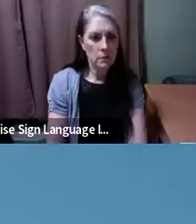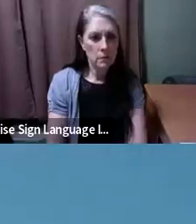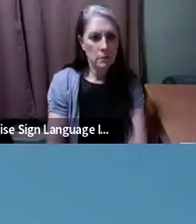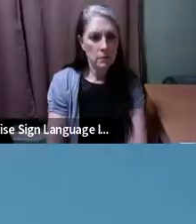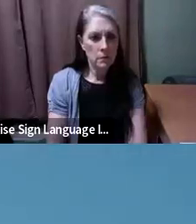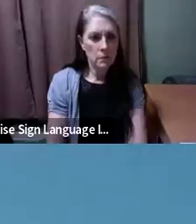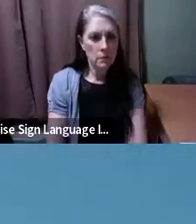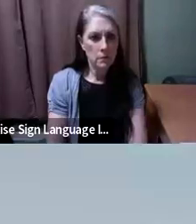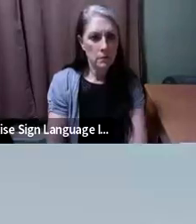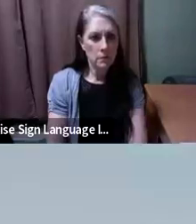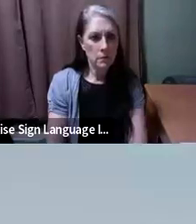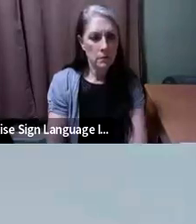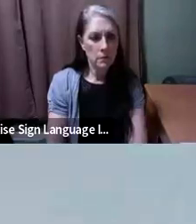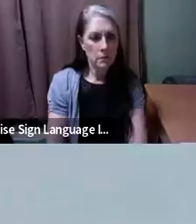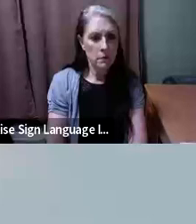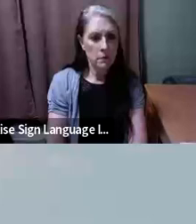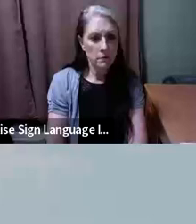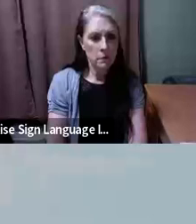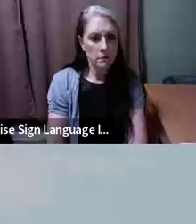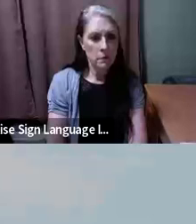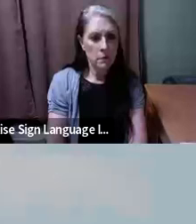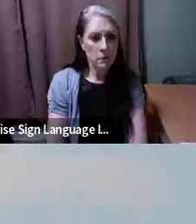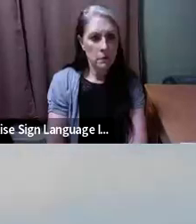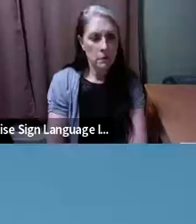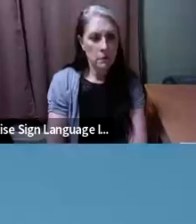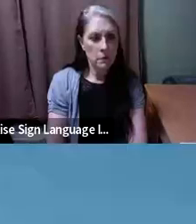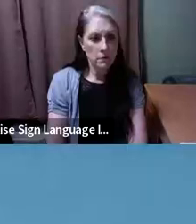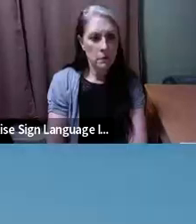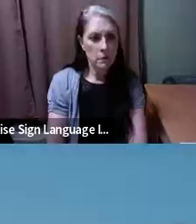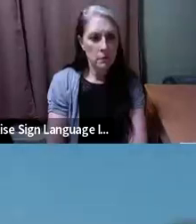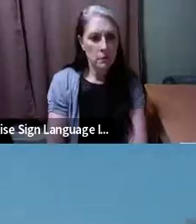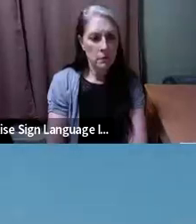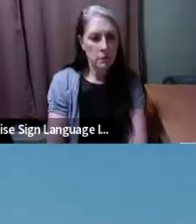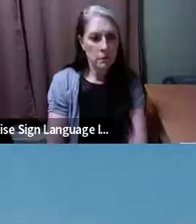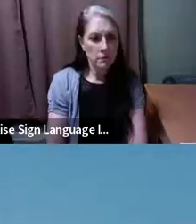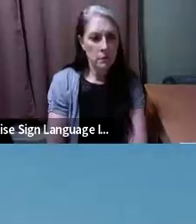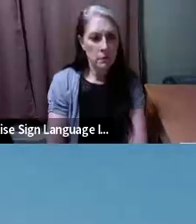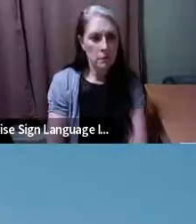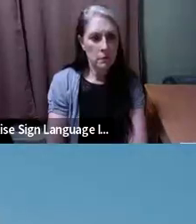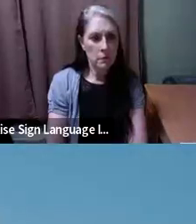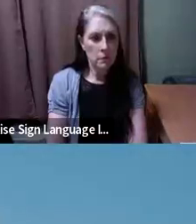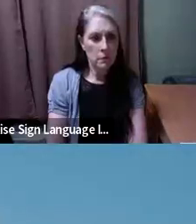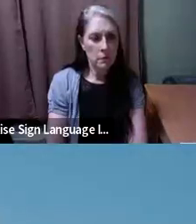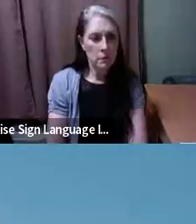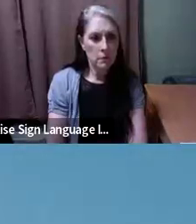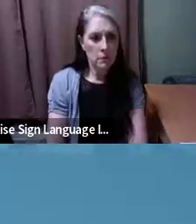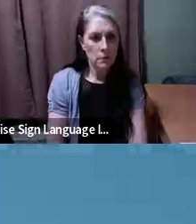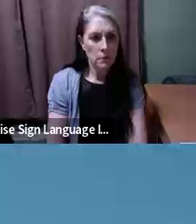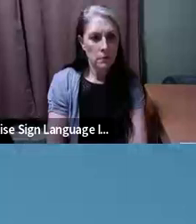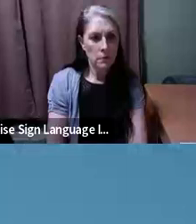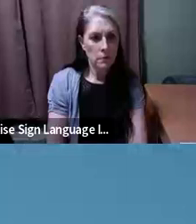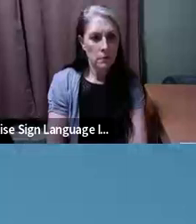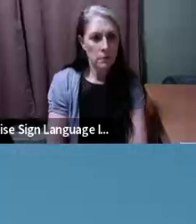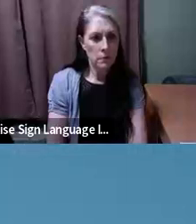their fingers, their wrists. Yuko spirals to the ground, swings her legs forward and back,